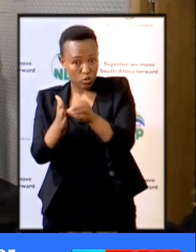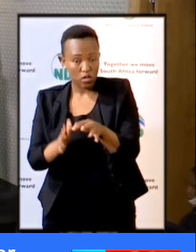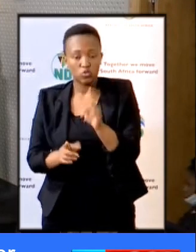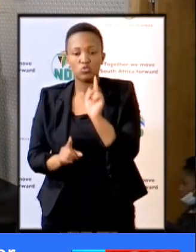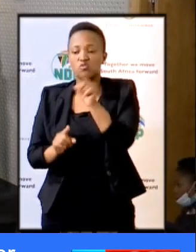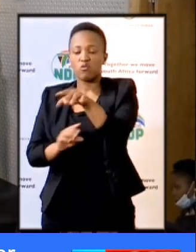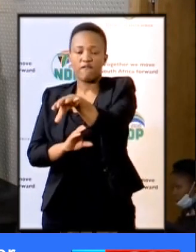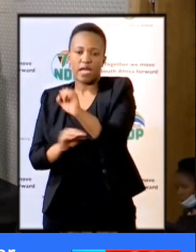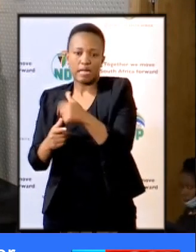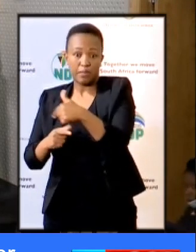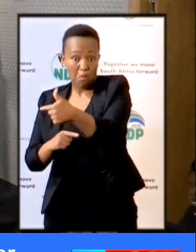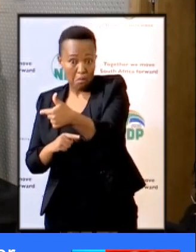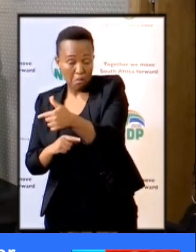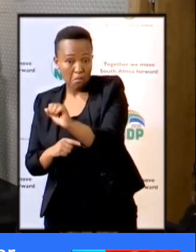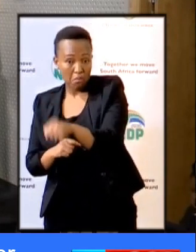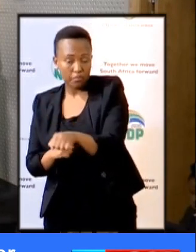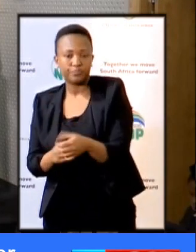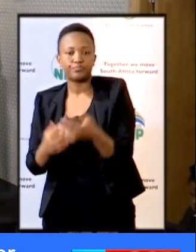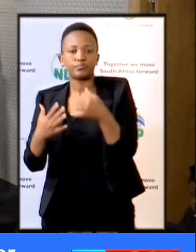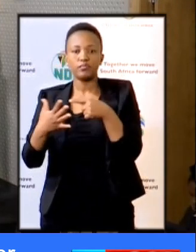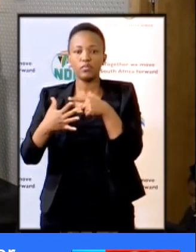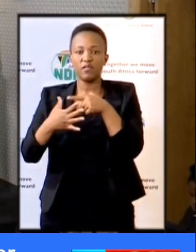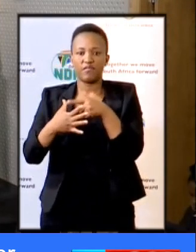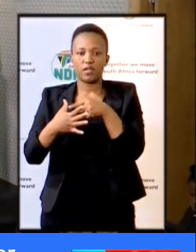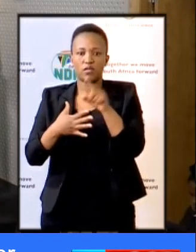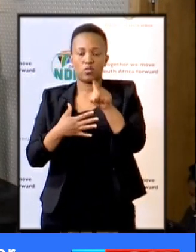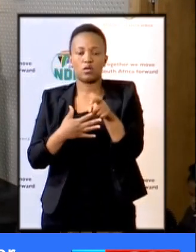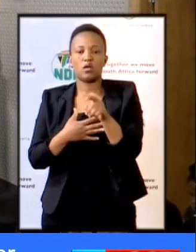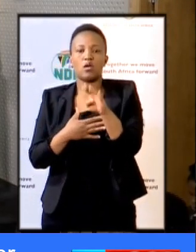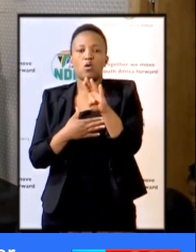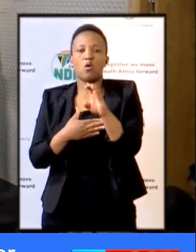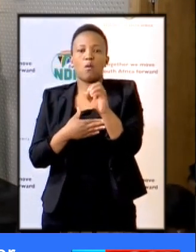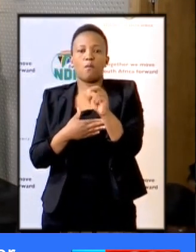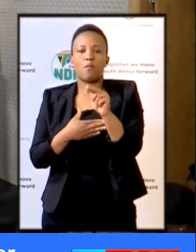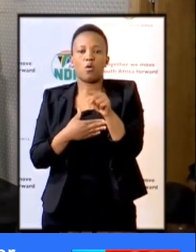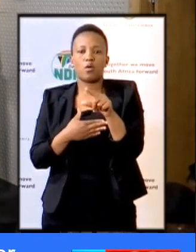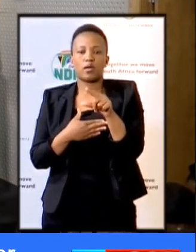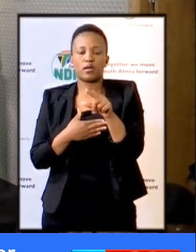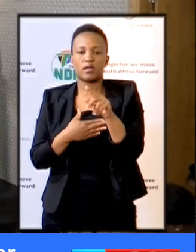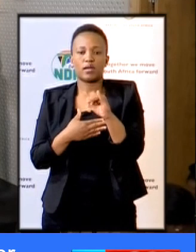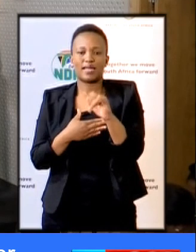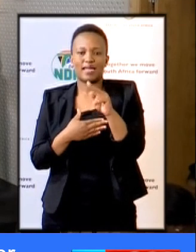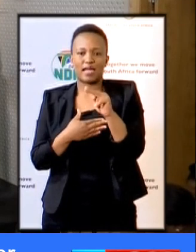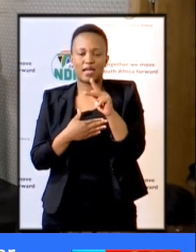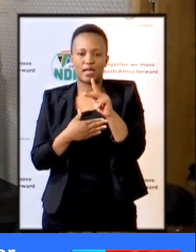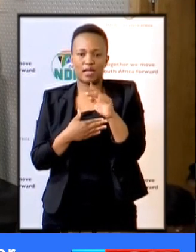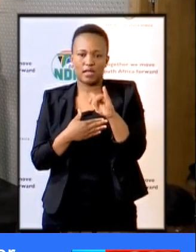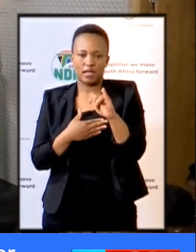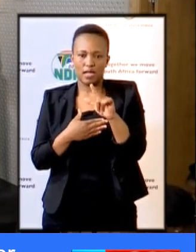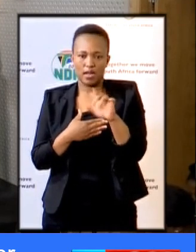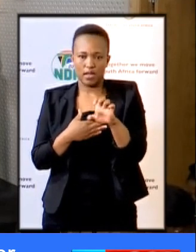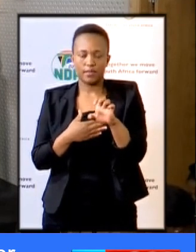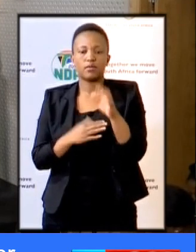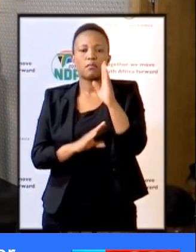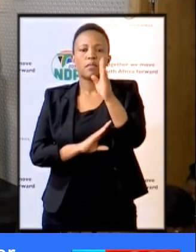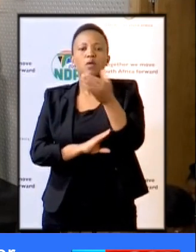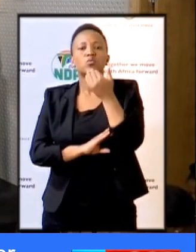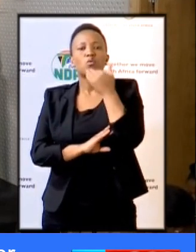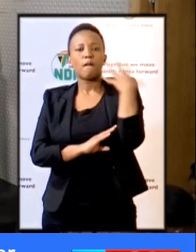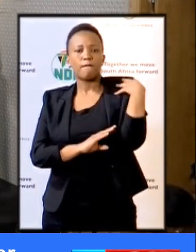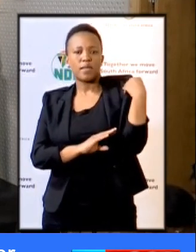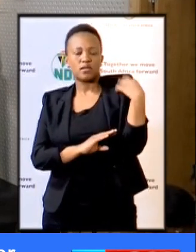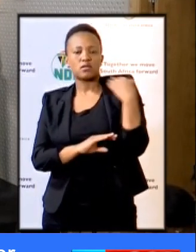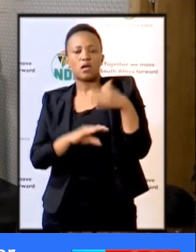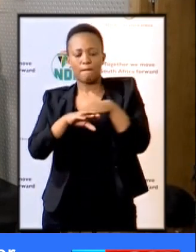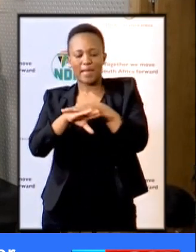Then there is a question, this is the fifth question, Minister, from Bongekile from the Mail and Guardian, directed to the Minister of